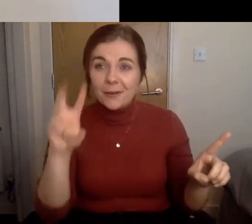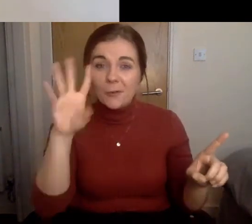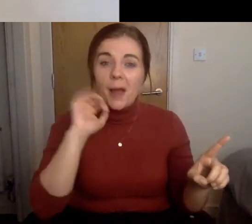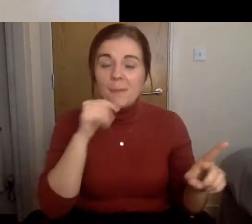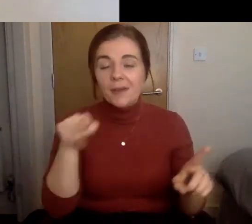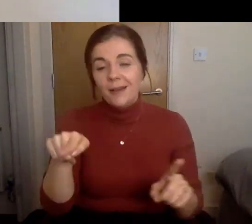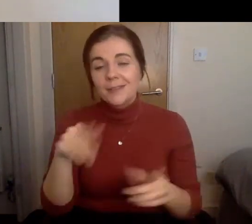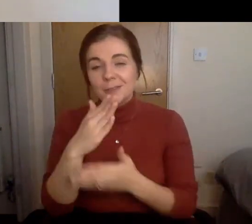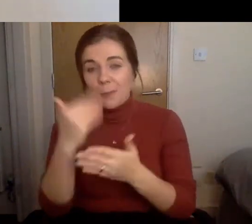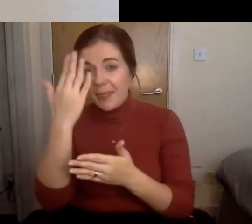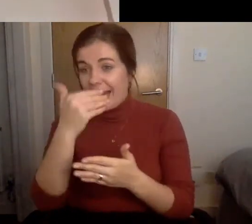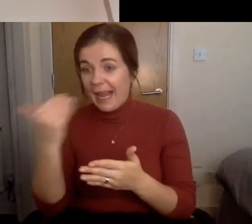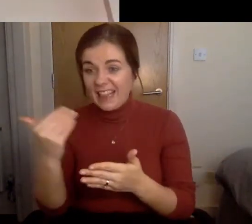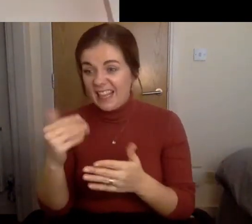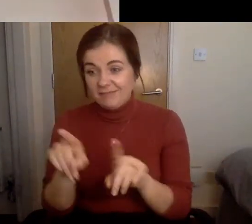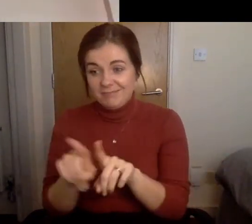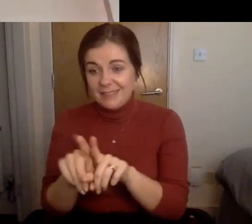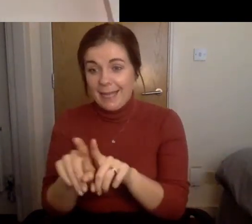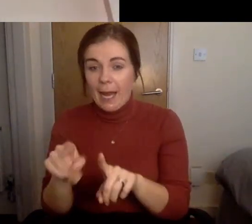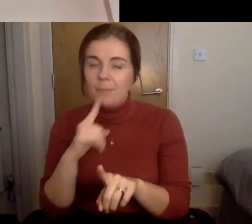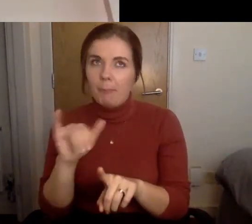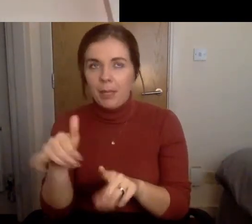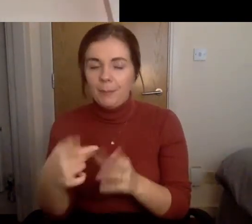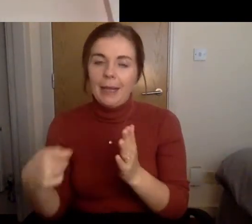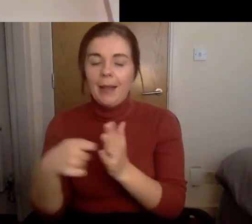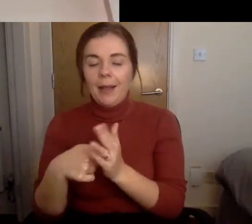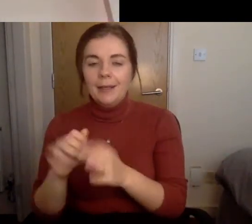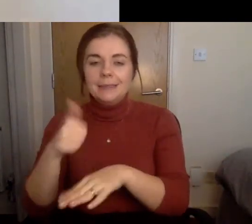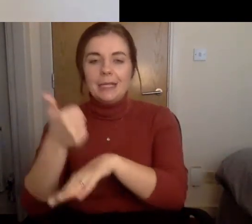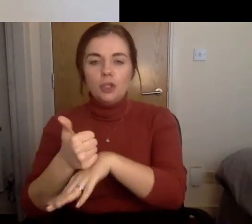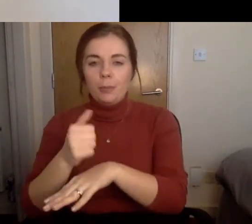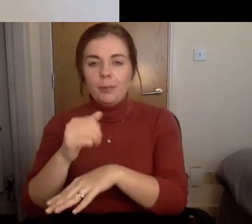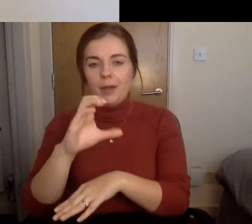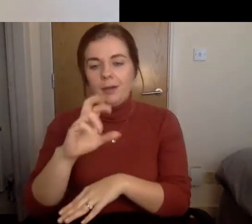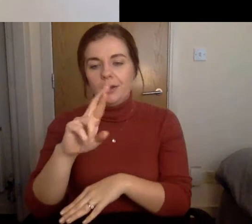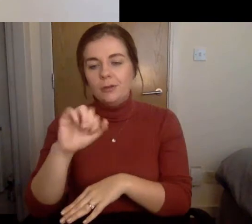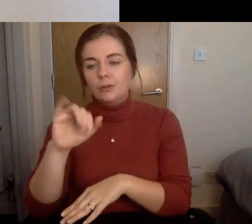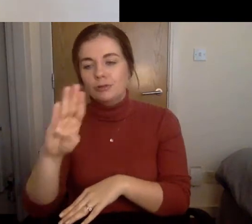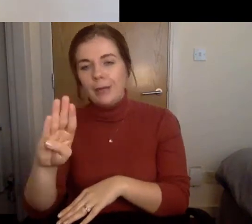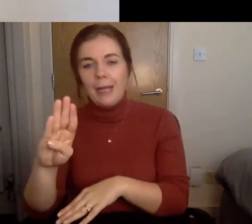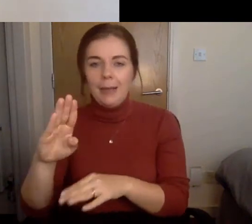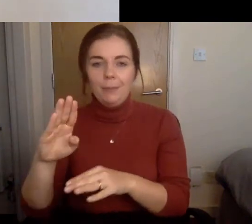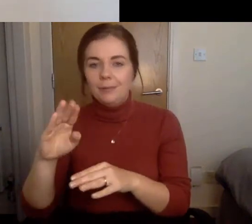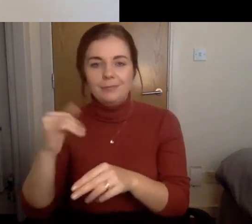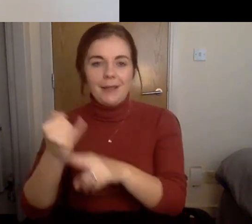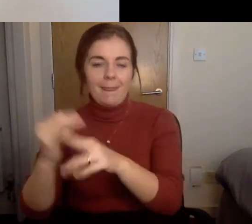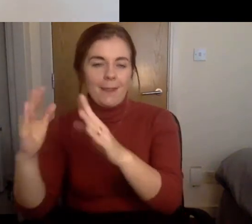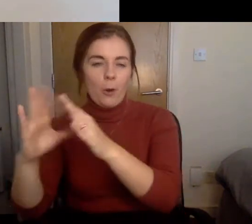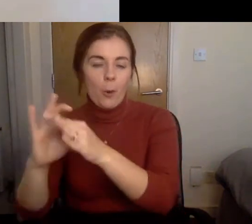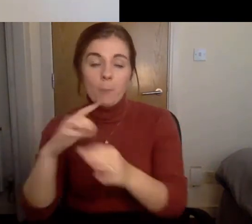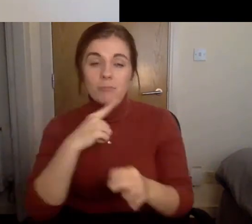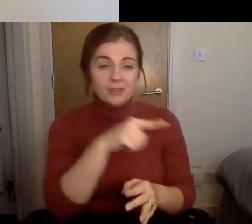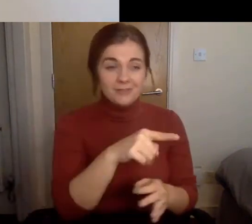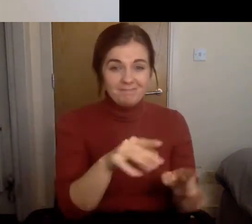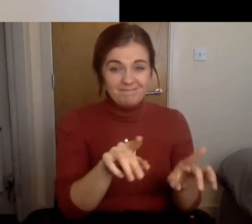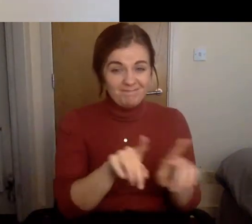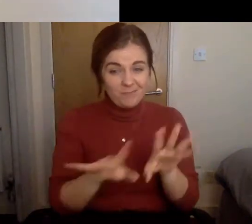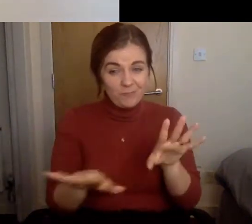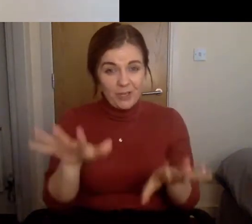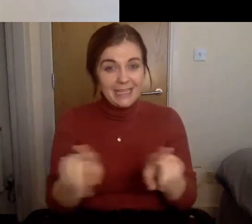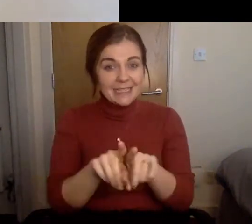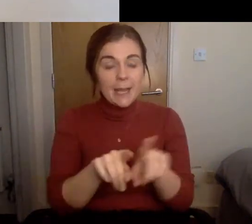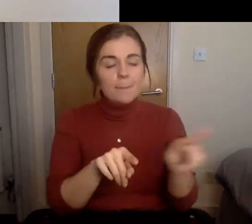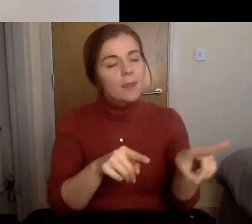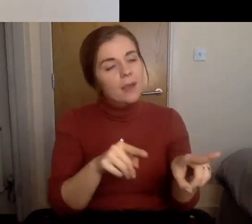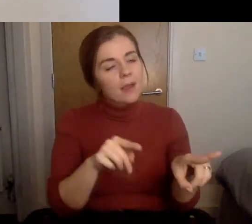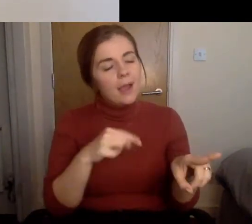mass. But I'd say so for you for you, Christmas isn't, a celebration of the birth of Jesus.